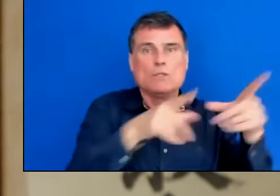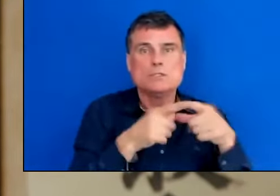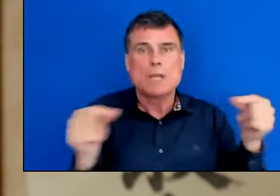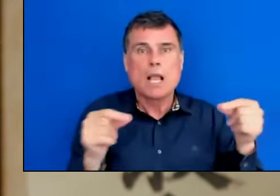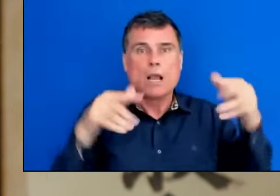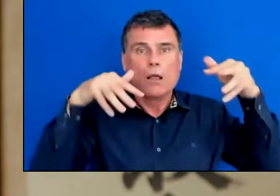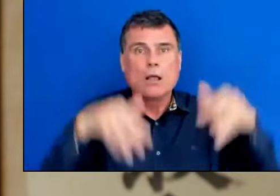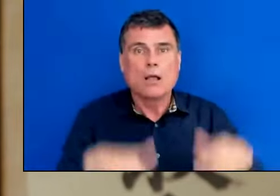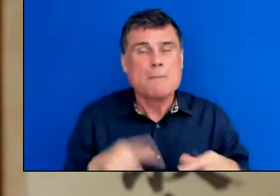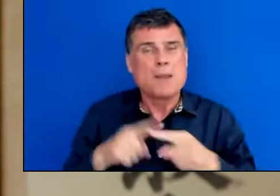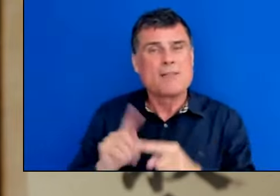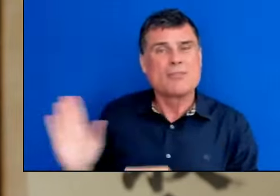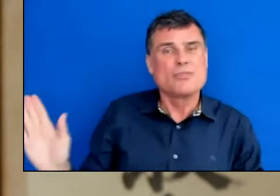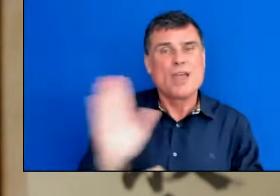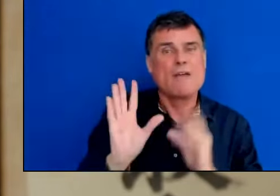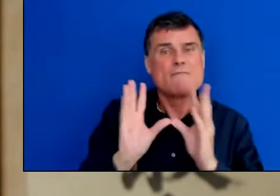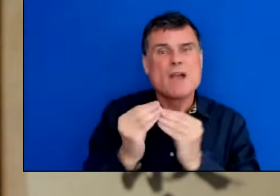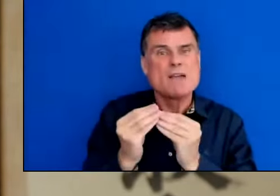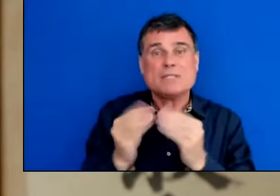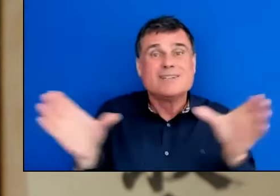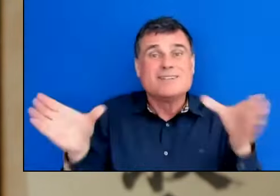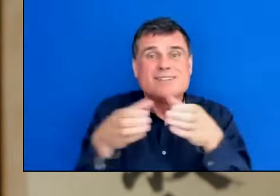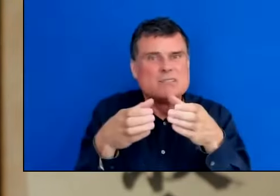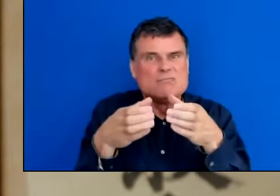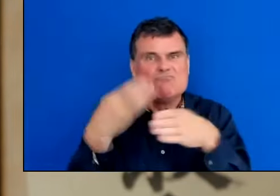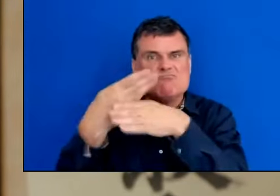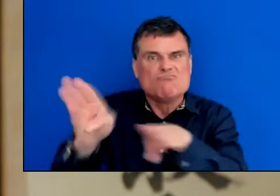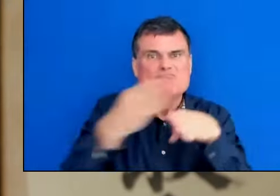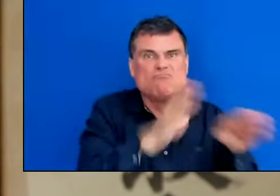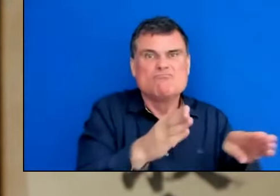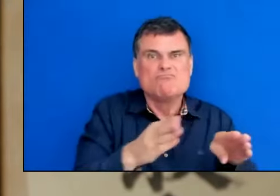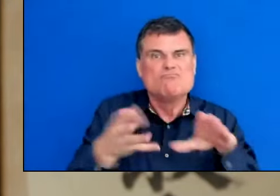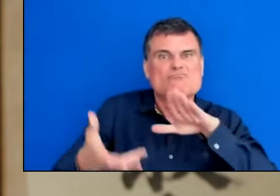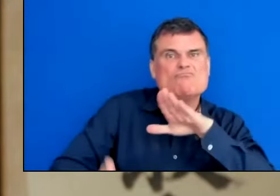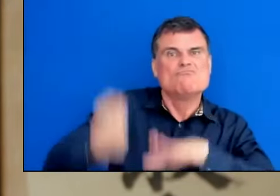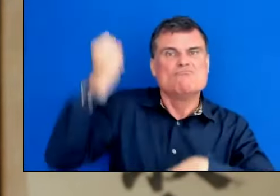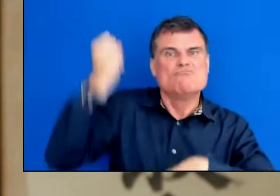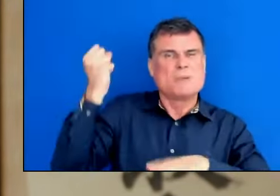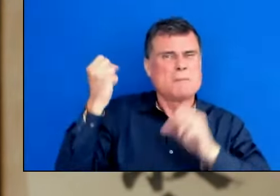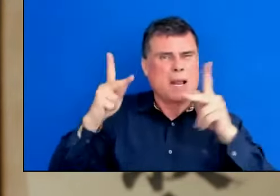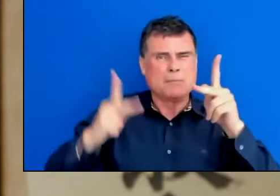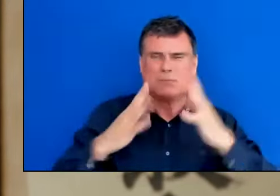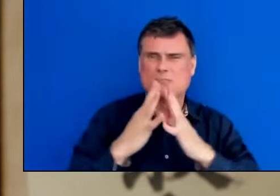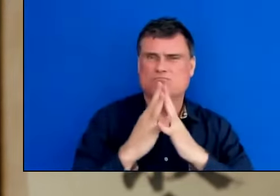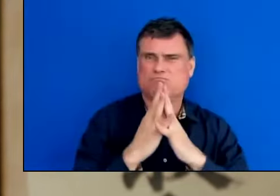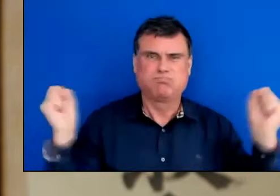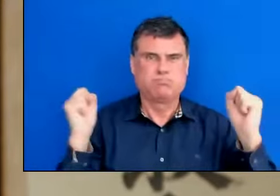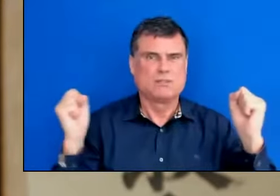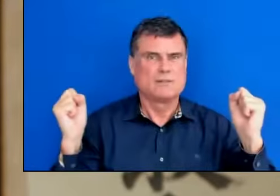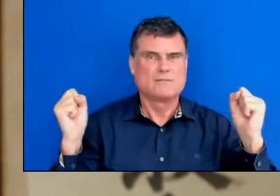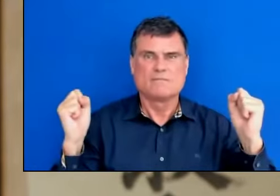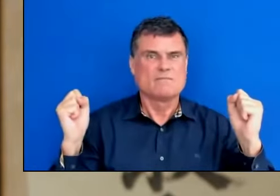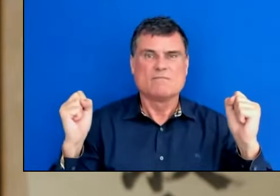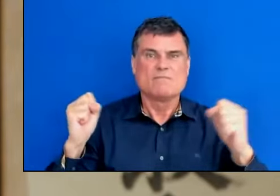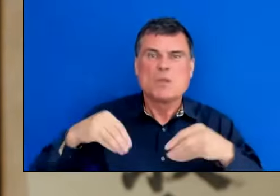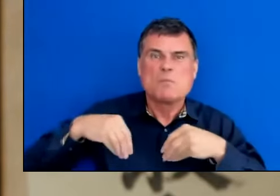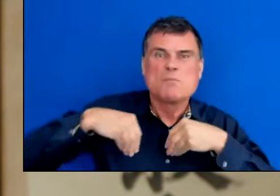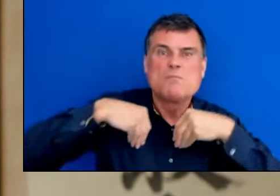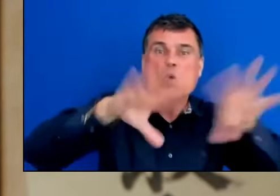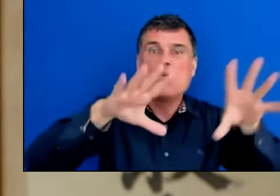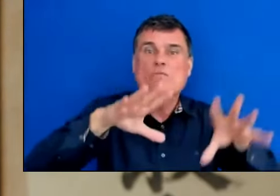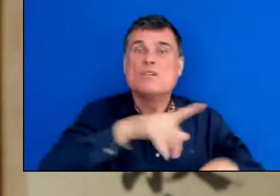apart families, tore people from their culture, and forced thousands into unsafe working and living